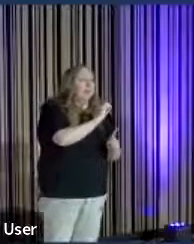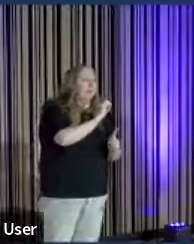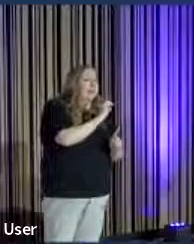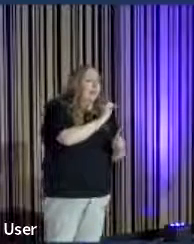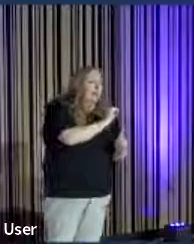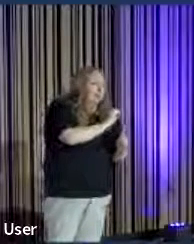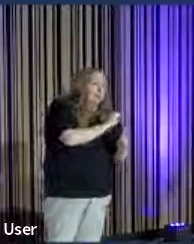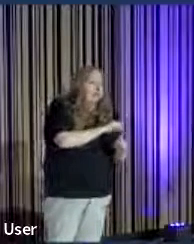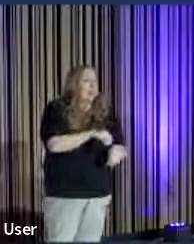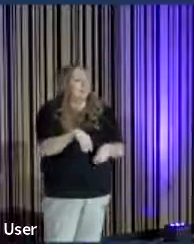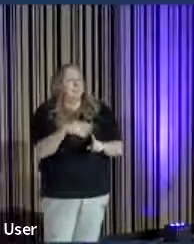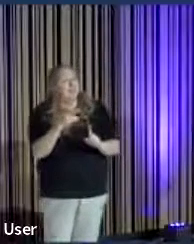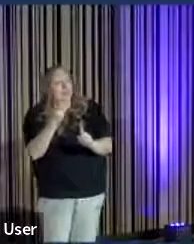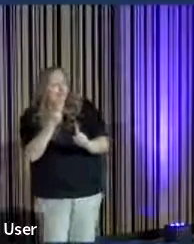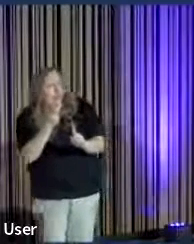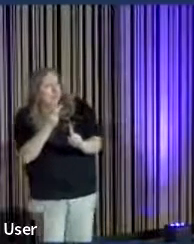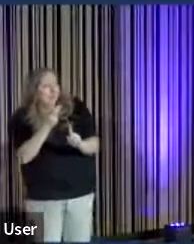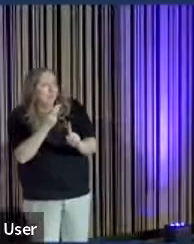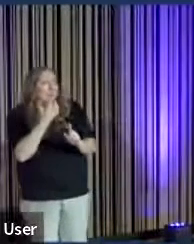hydrogen and oxygen.